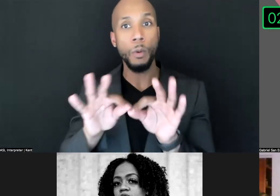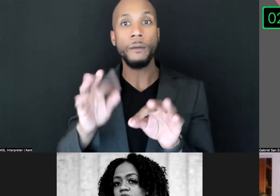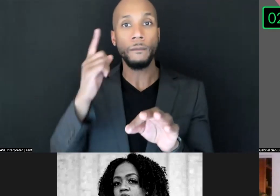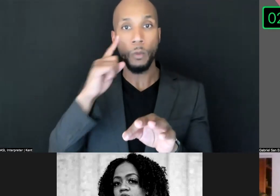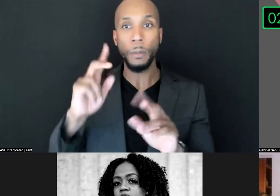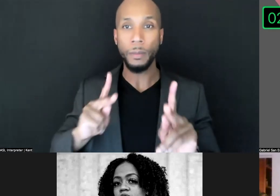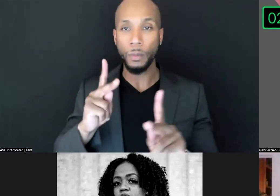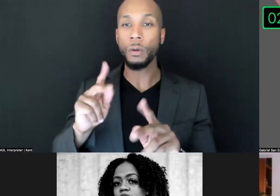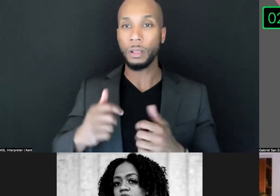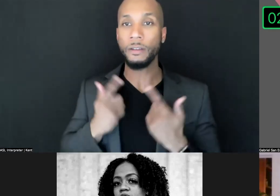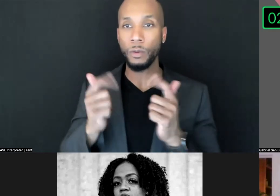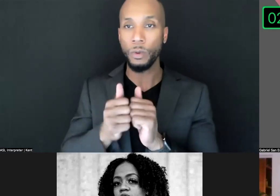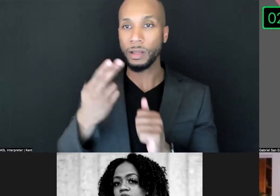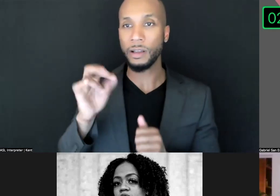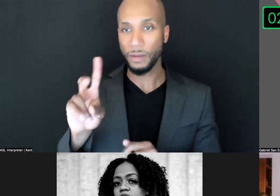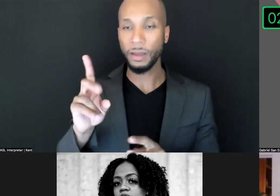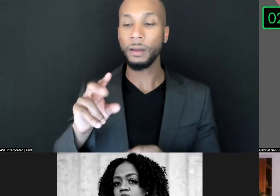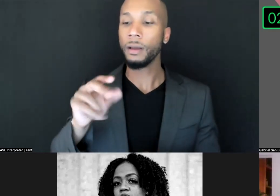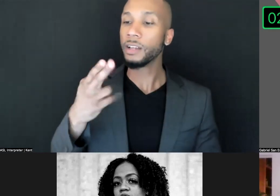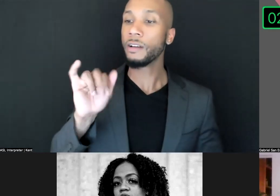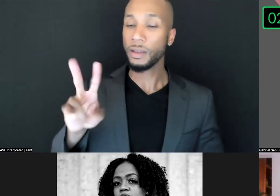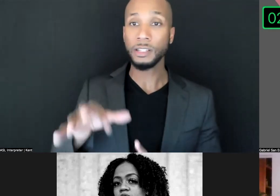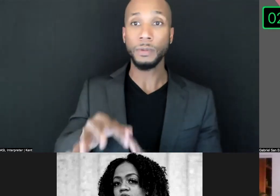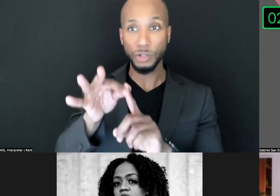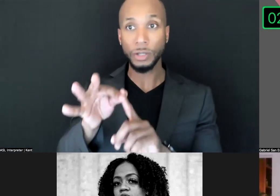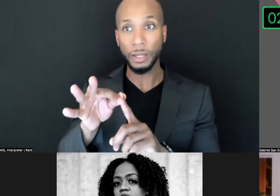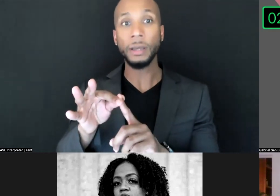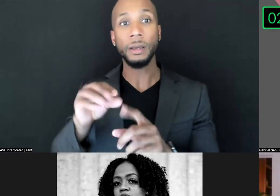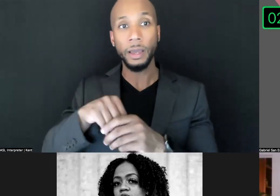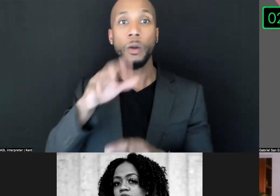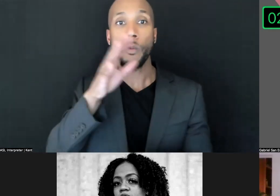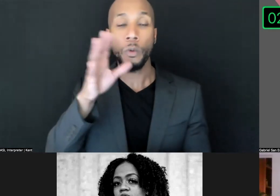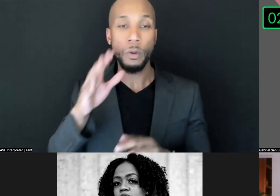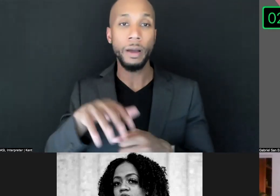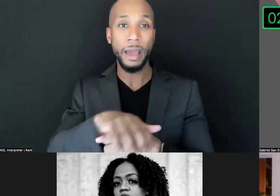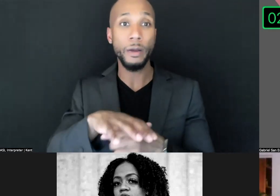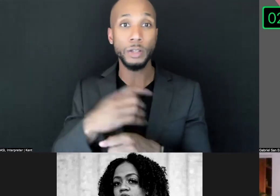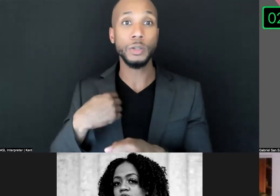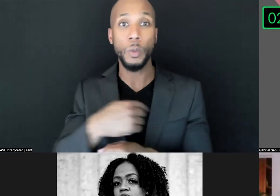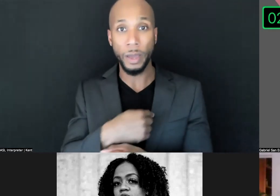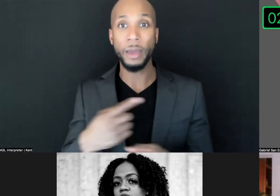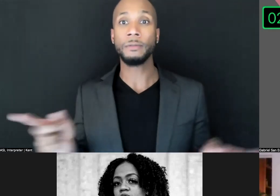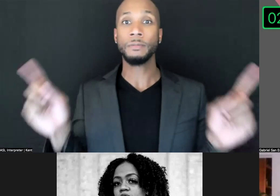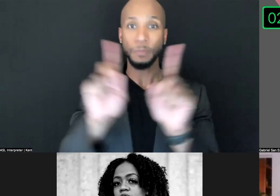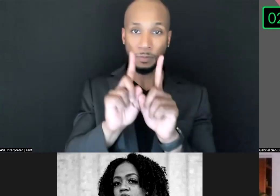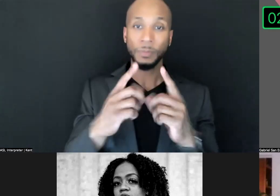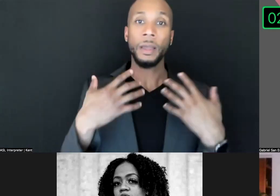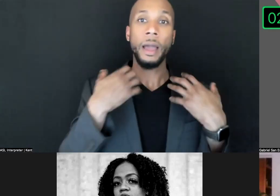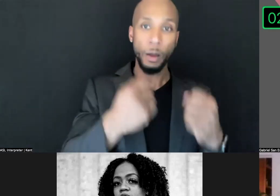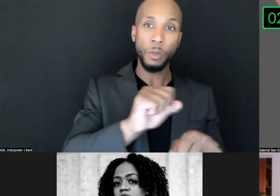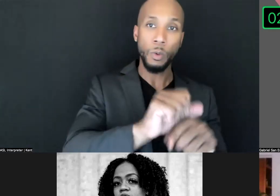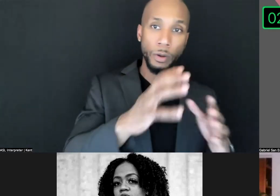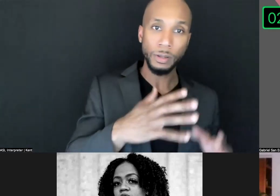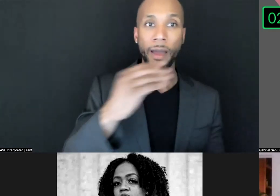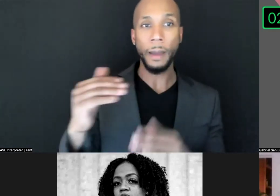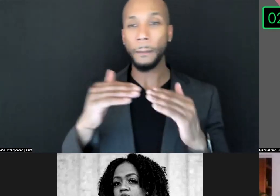Um, and we combine community health workers alongside peer navigators, if not trained together as the